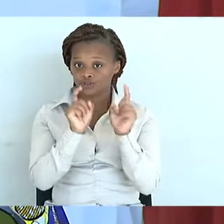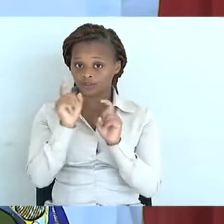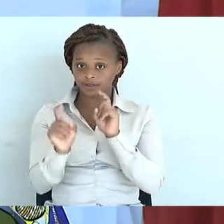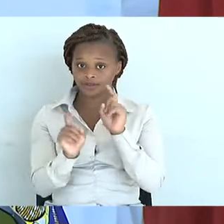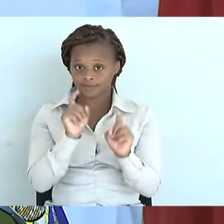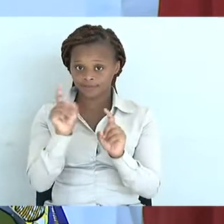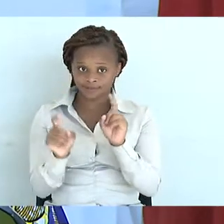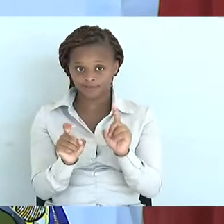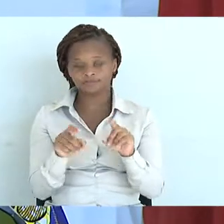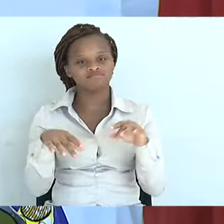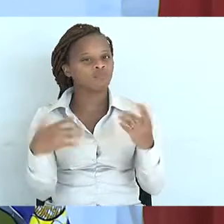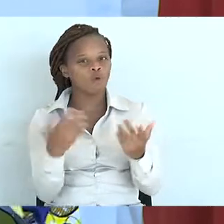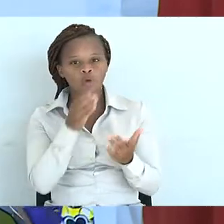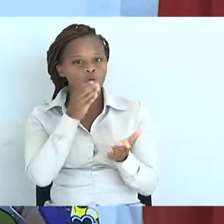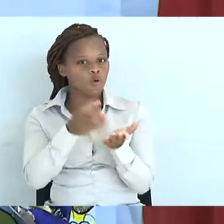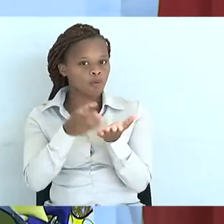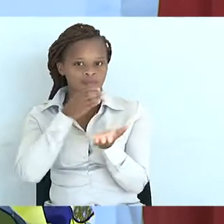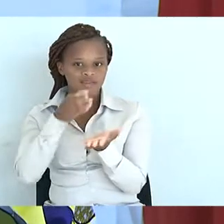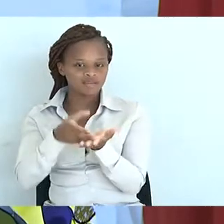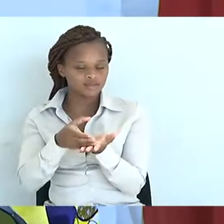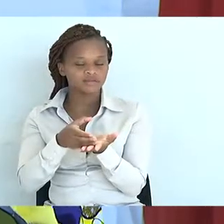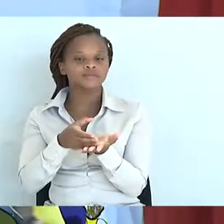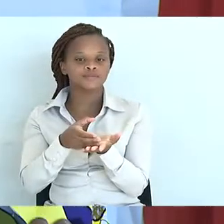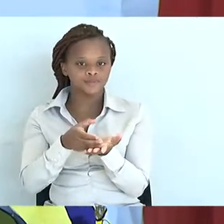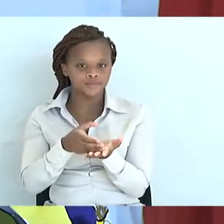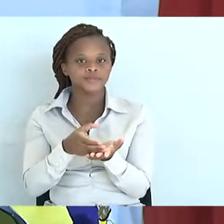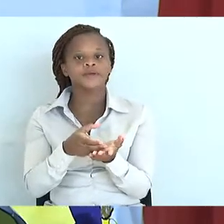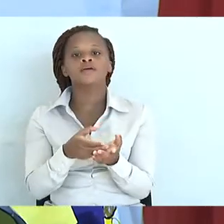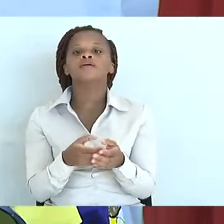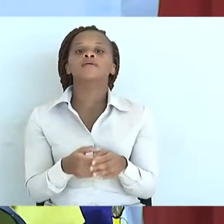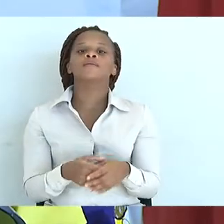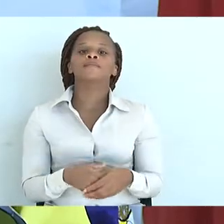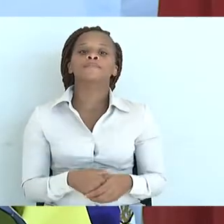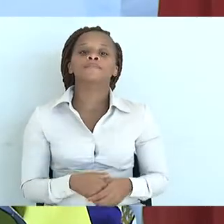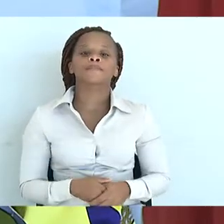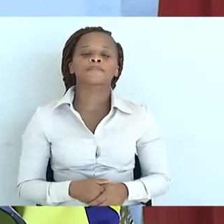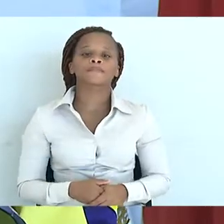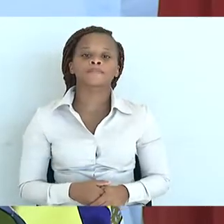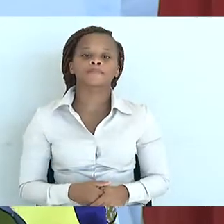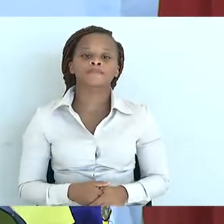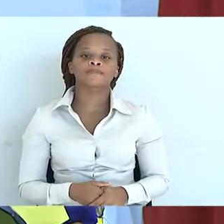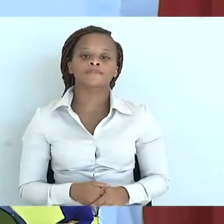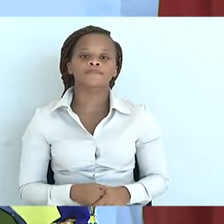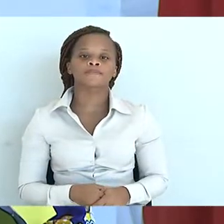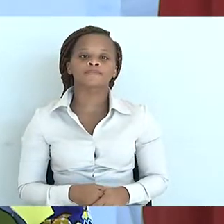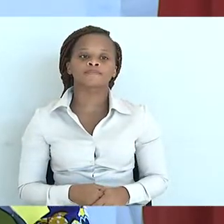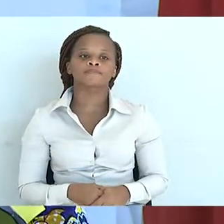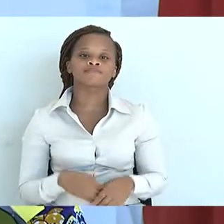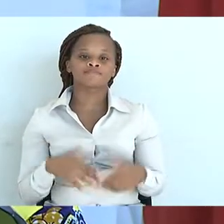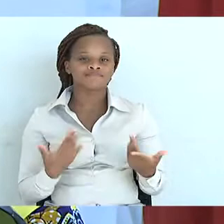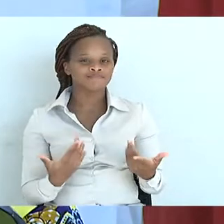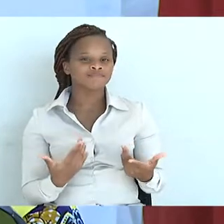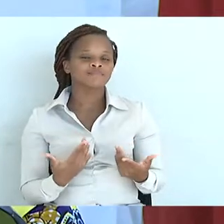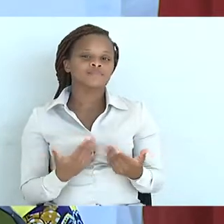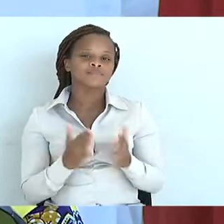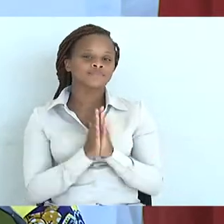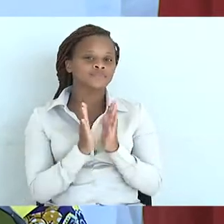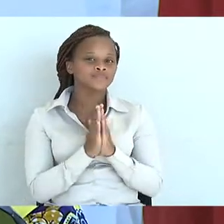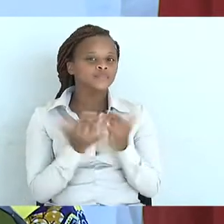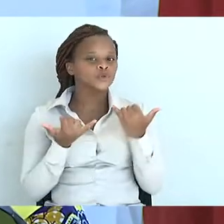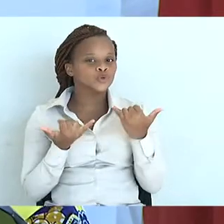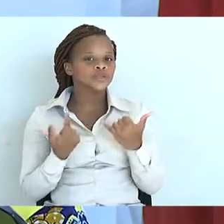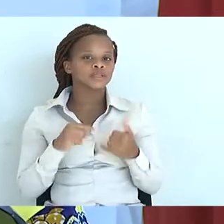and comments, and we request, because sibaningi